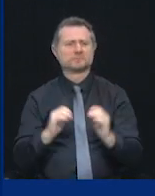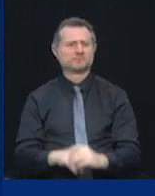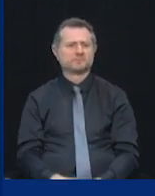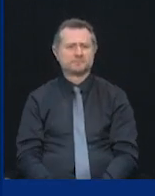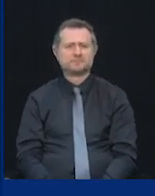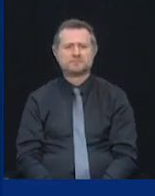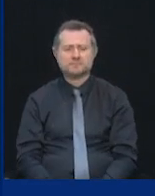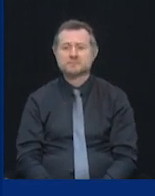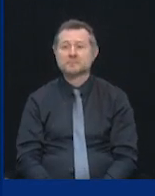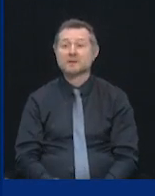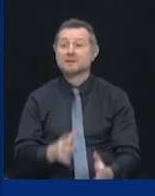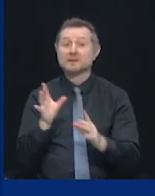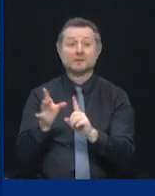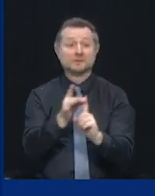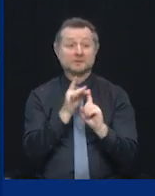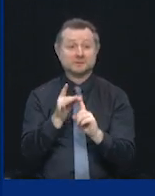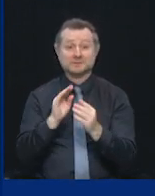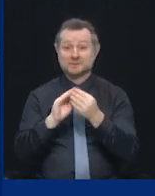Positivity.